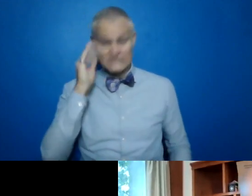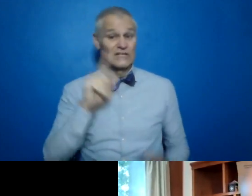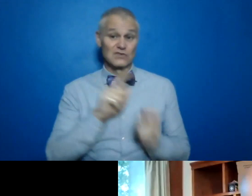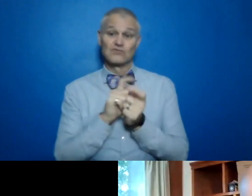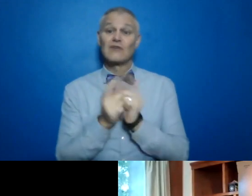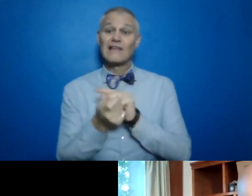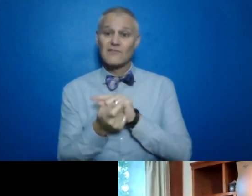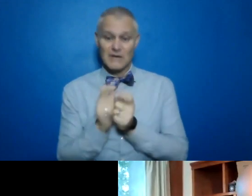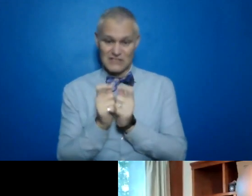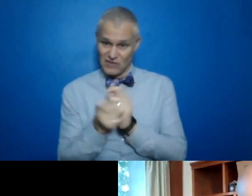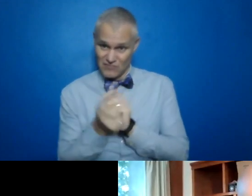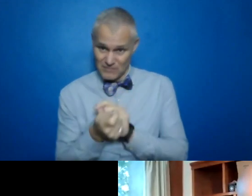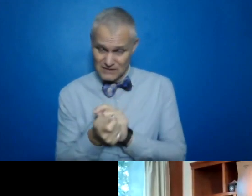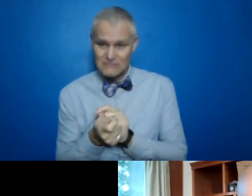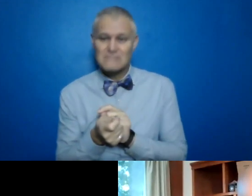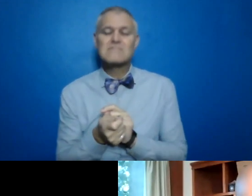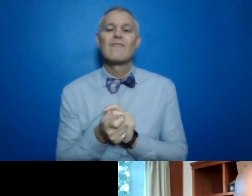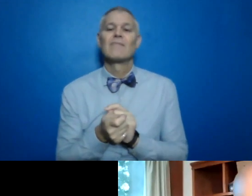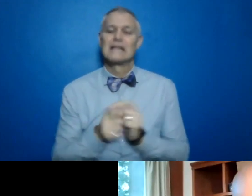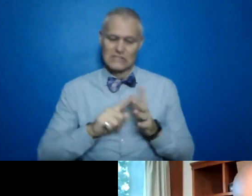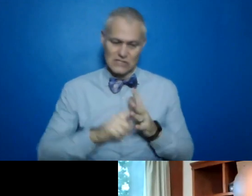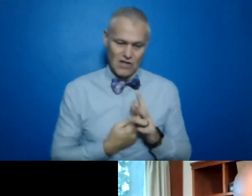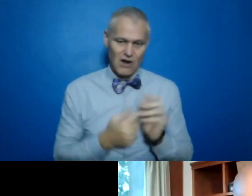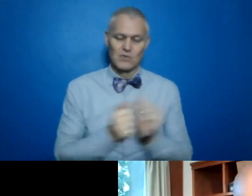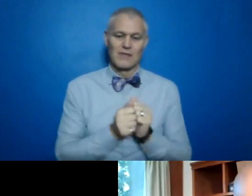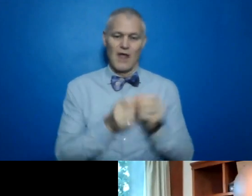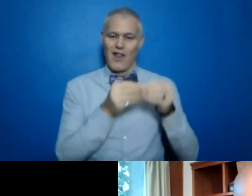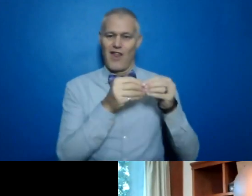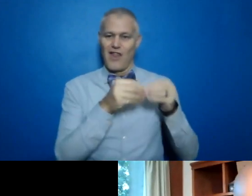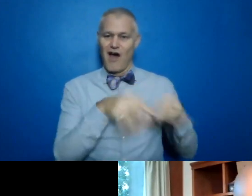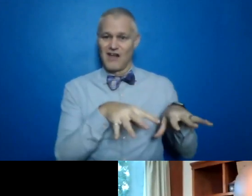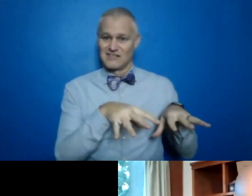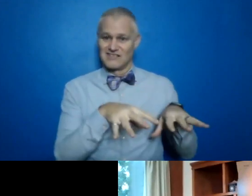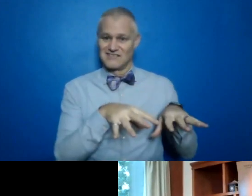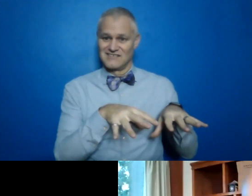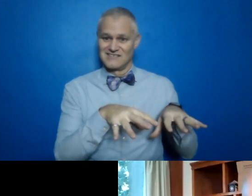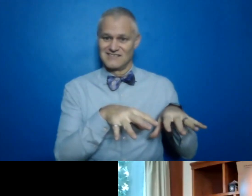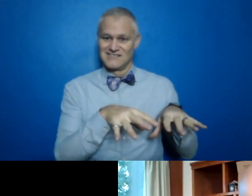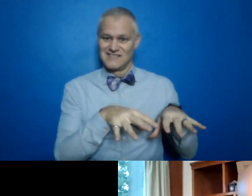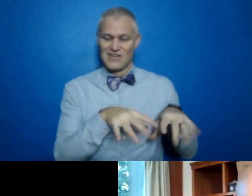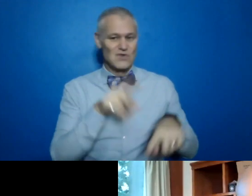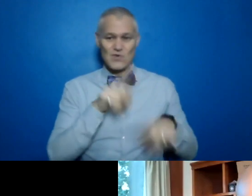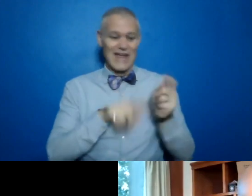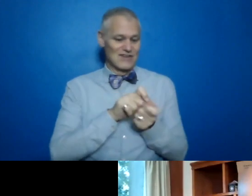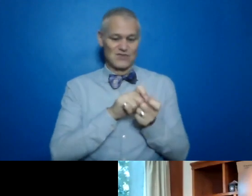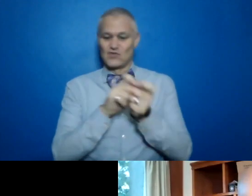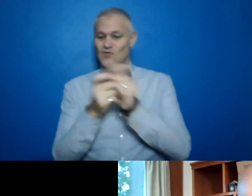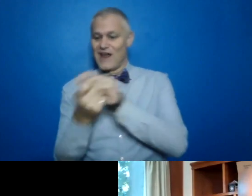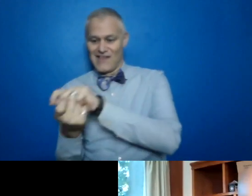every major transformation begins with a loss. You can't transform